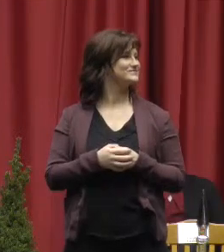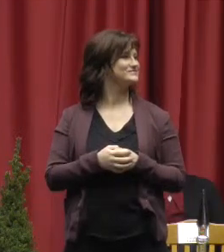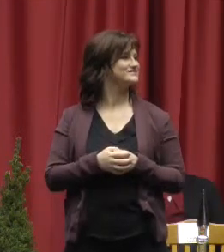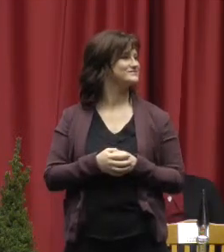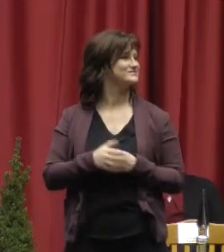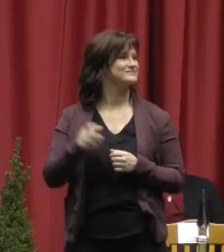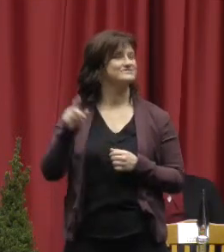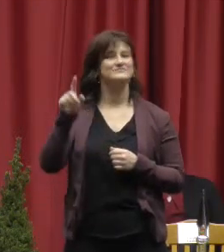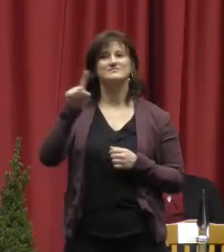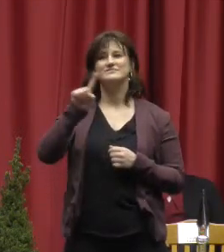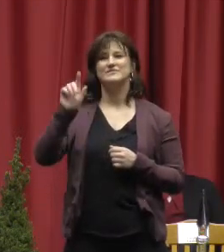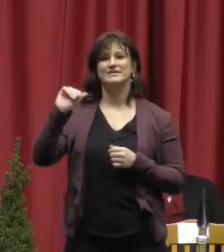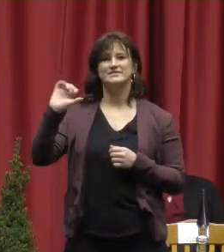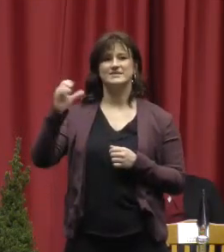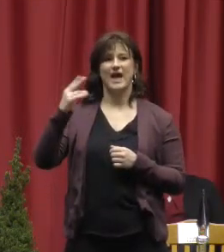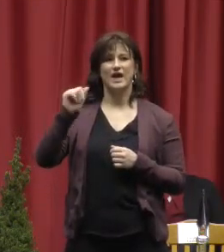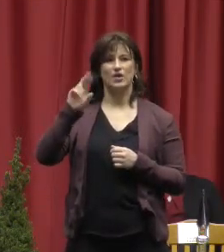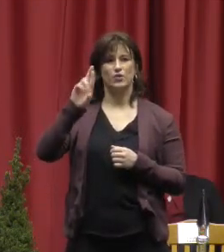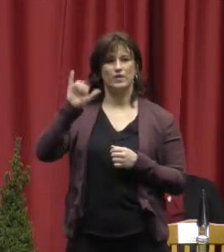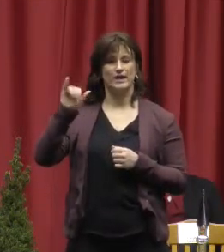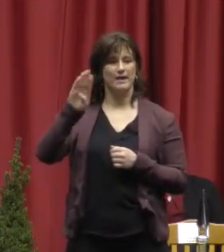Zachary Beatty,